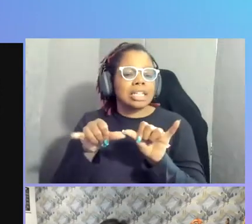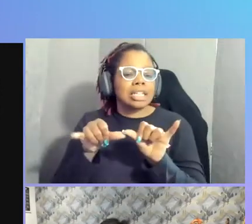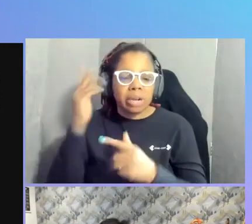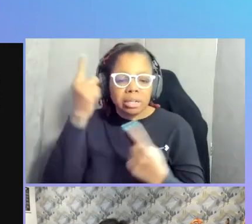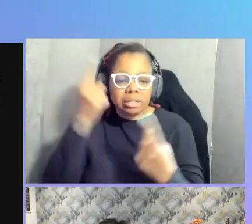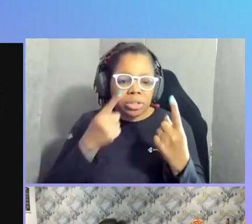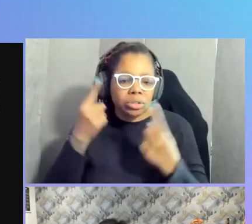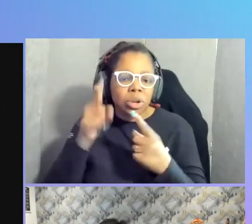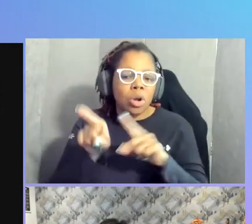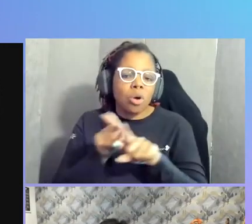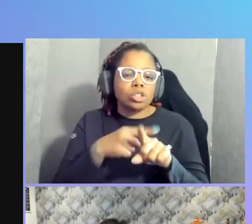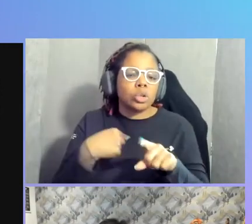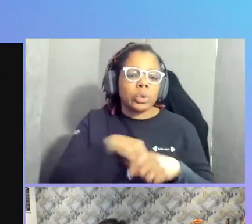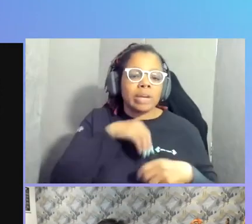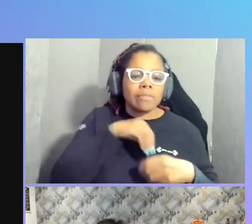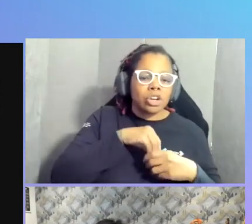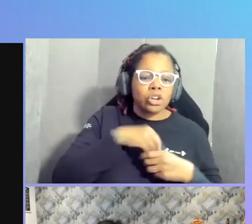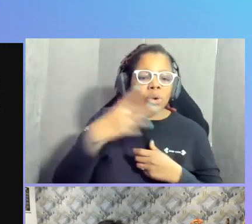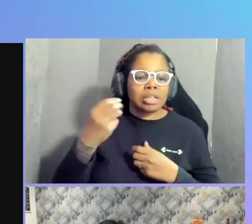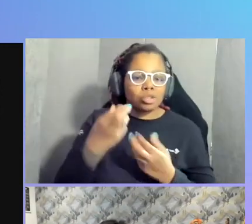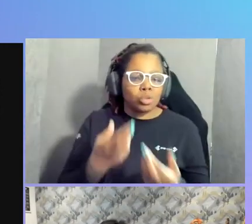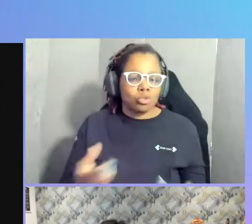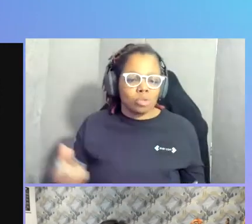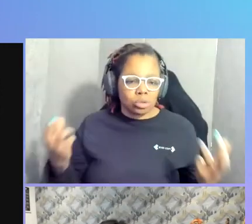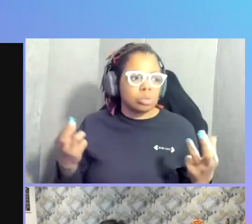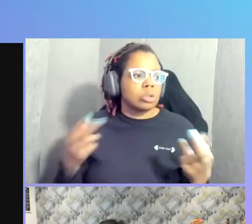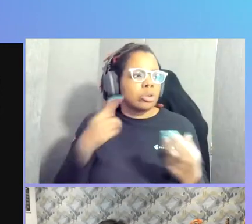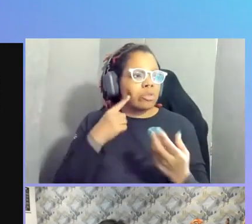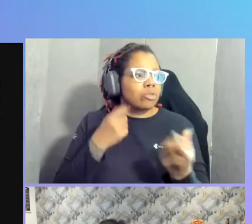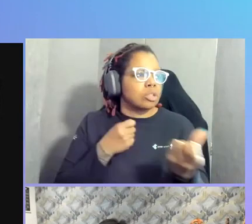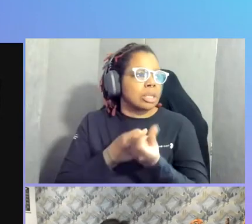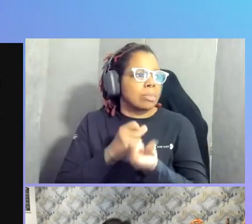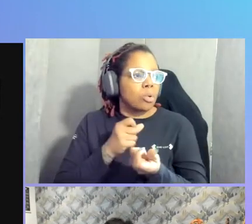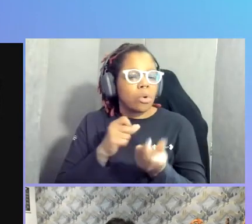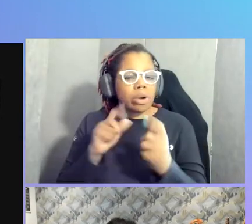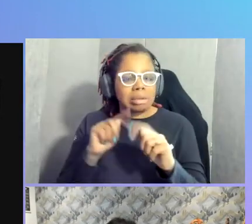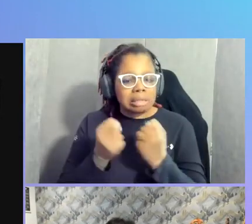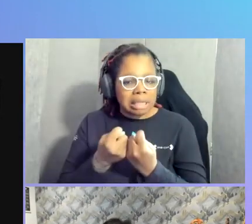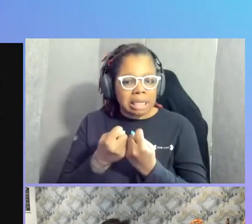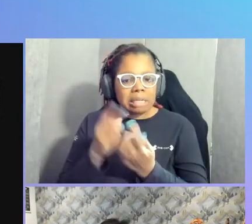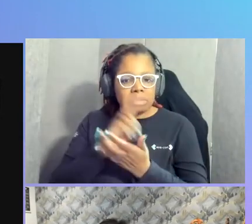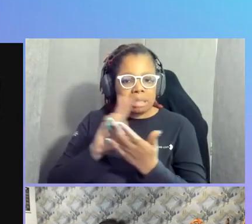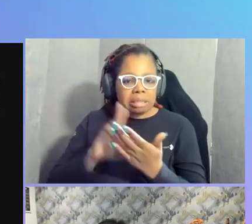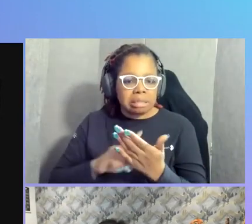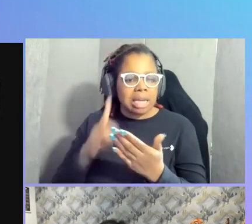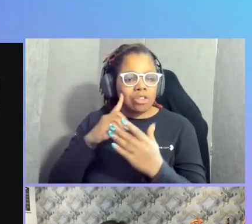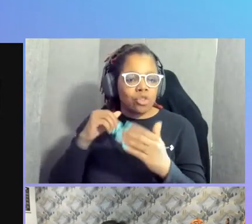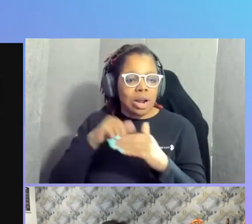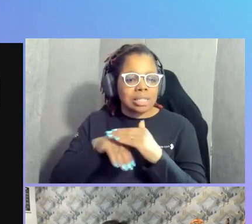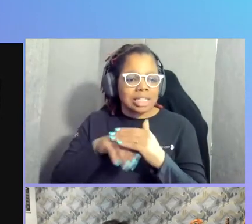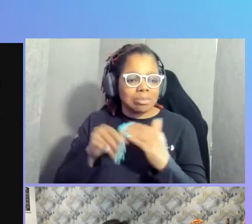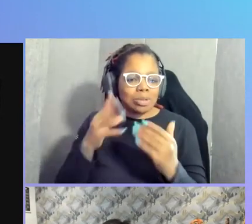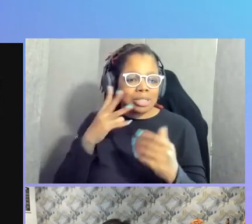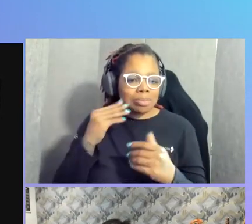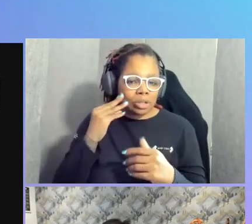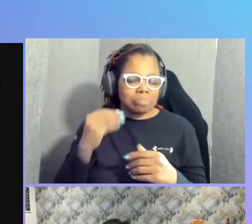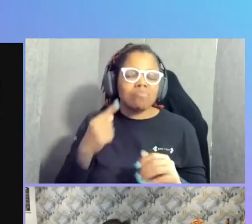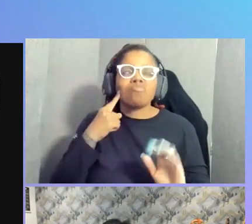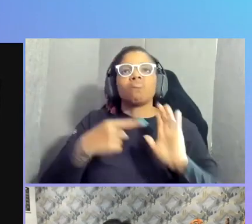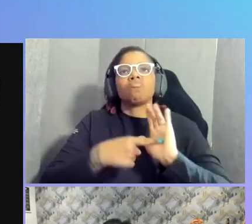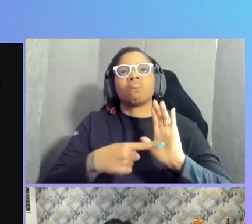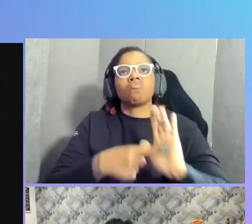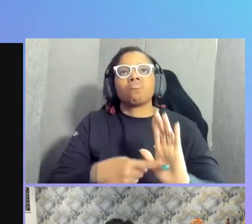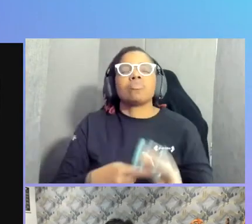have internal and external resource to support teams designing accessible experience. For